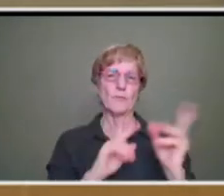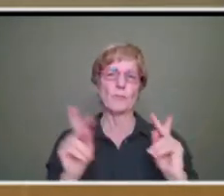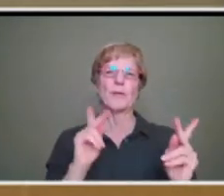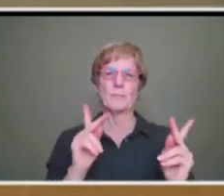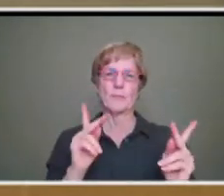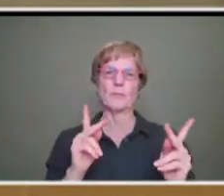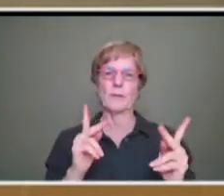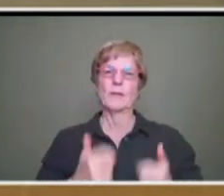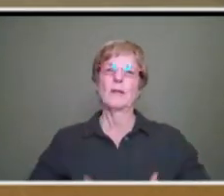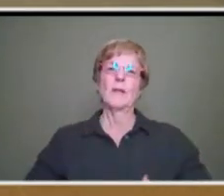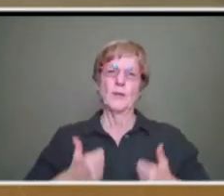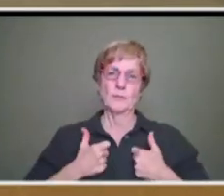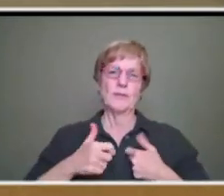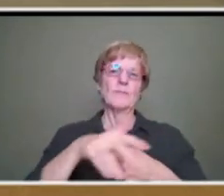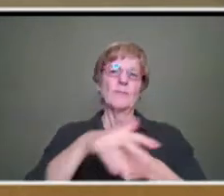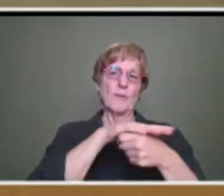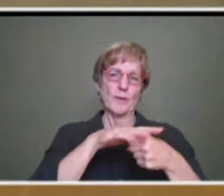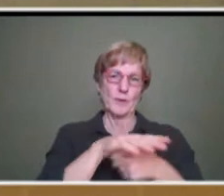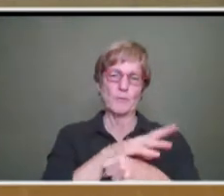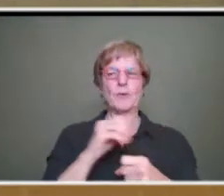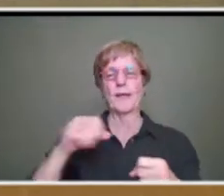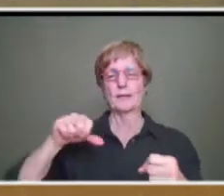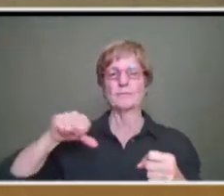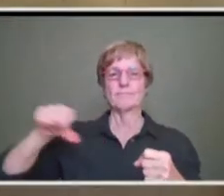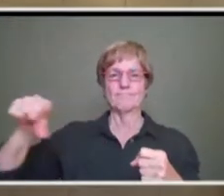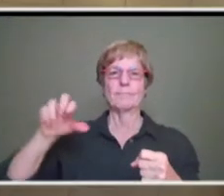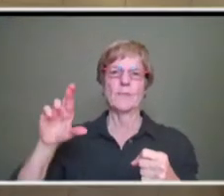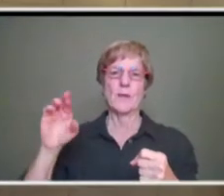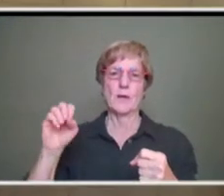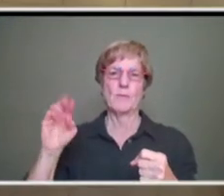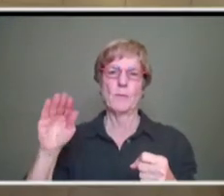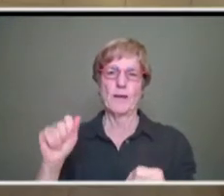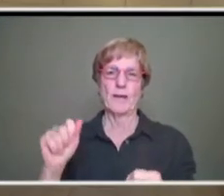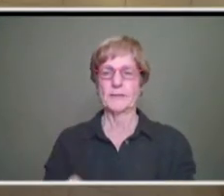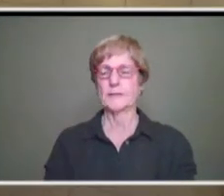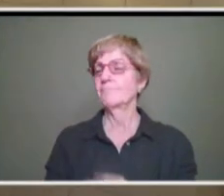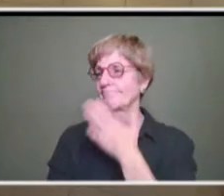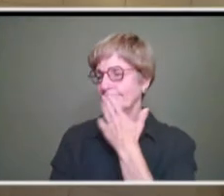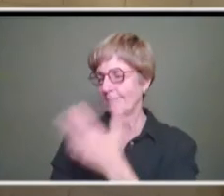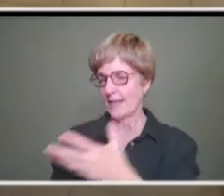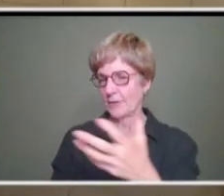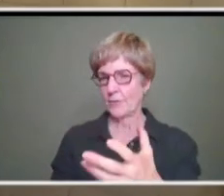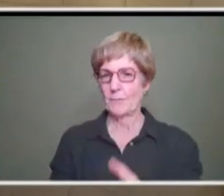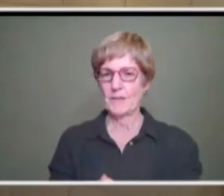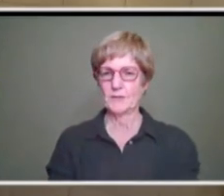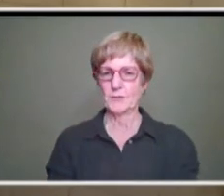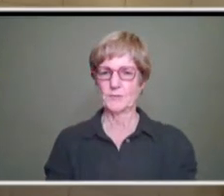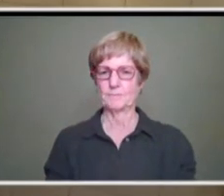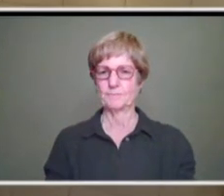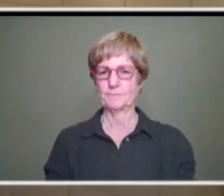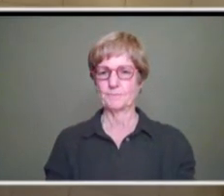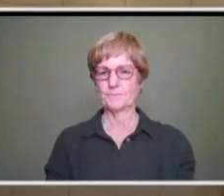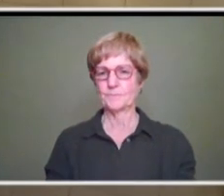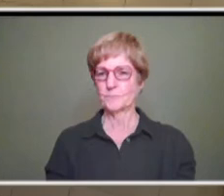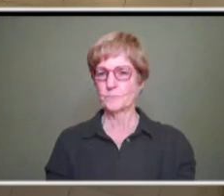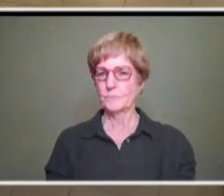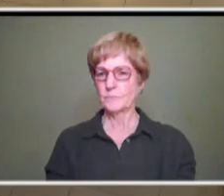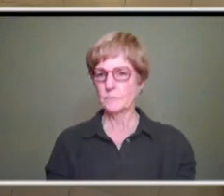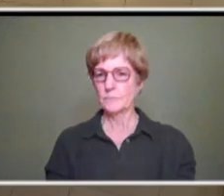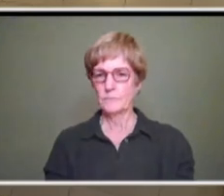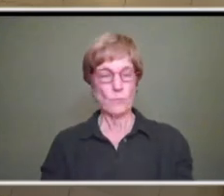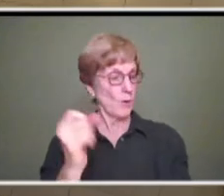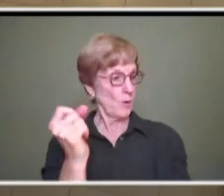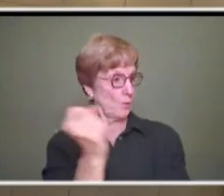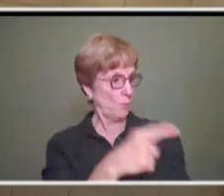in the community and as well as the folks on Rebecca thank you very much yes sir um are any questions or comments